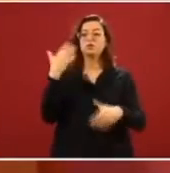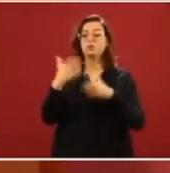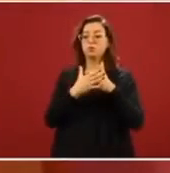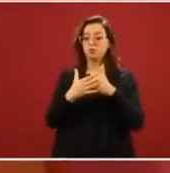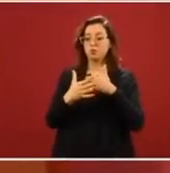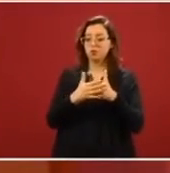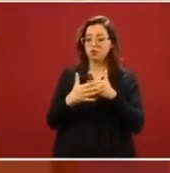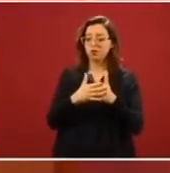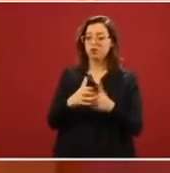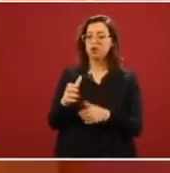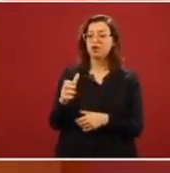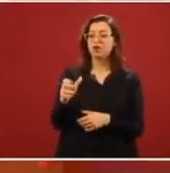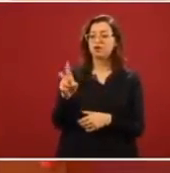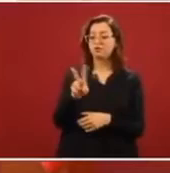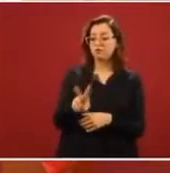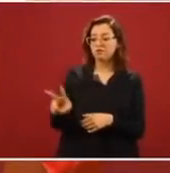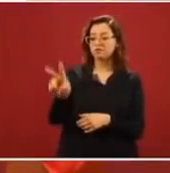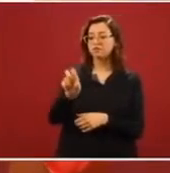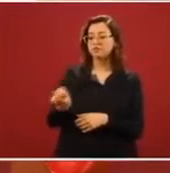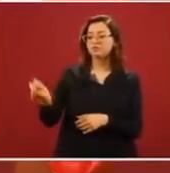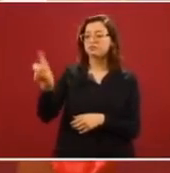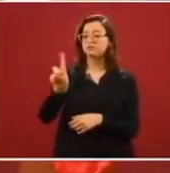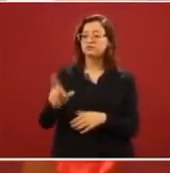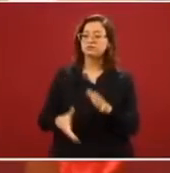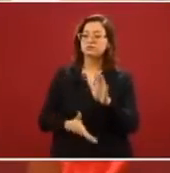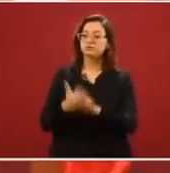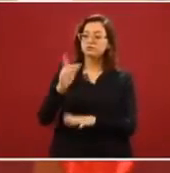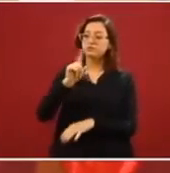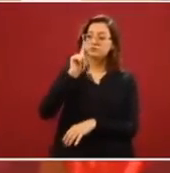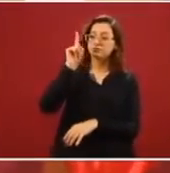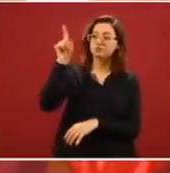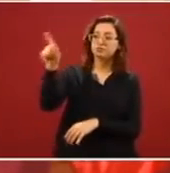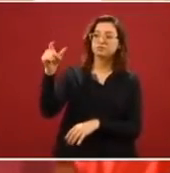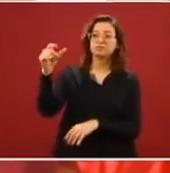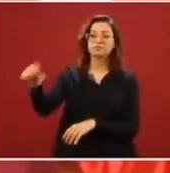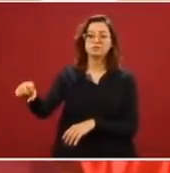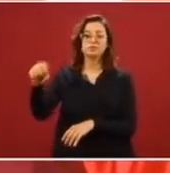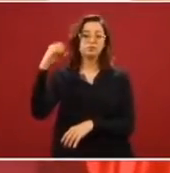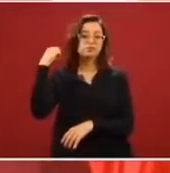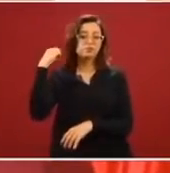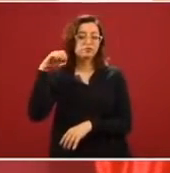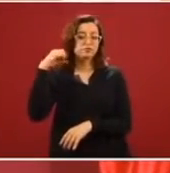de semana a Oaxaca that on the weekend I'm going to Oaxaca porque